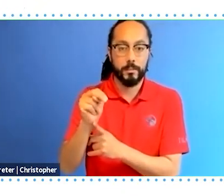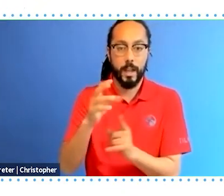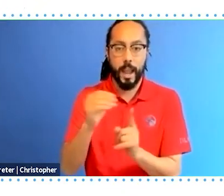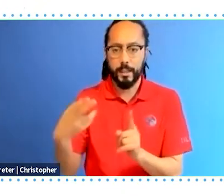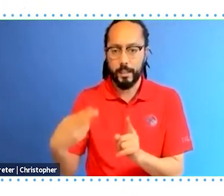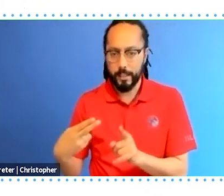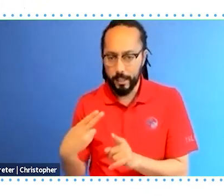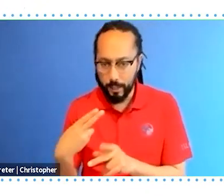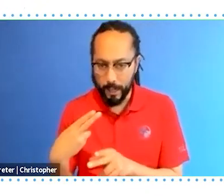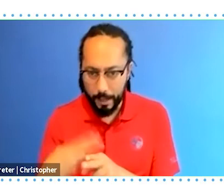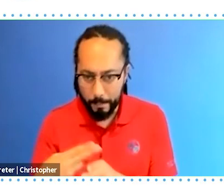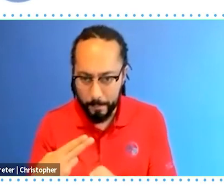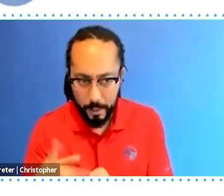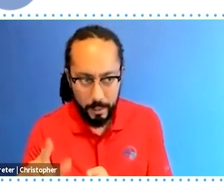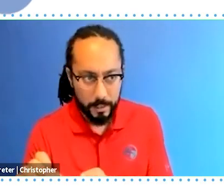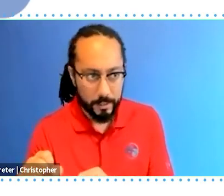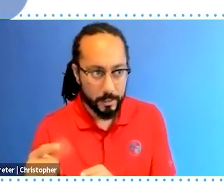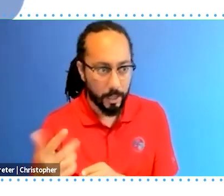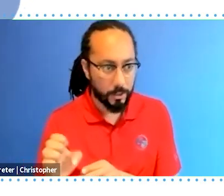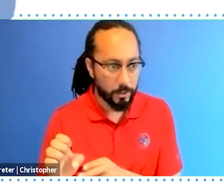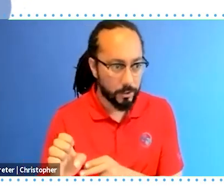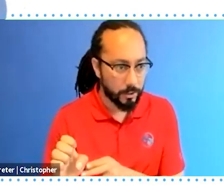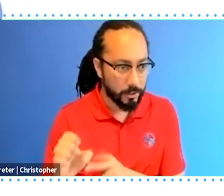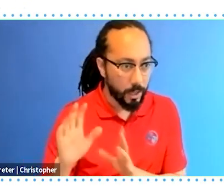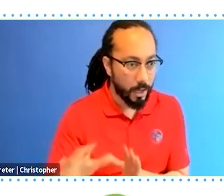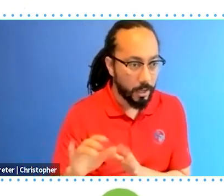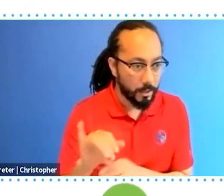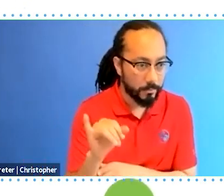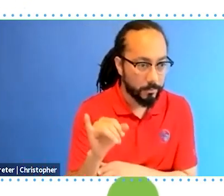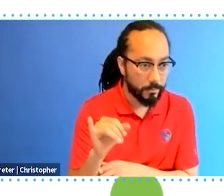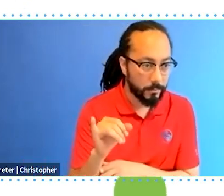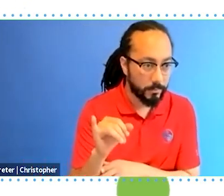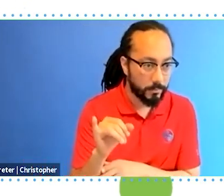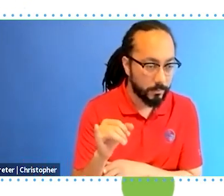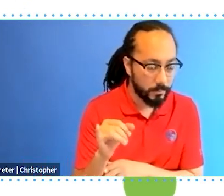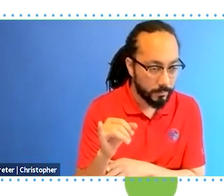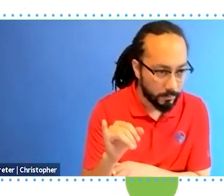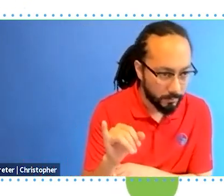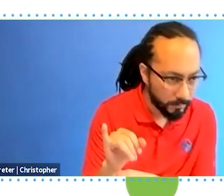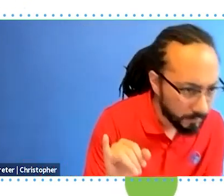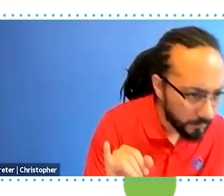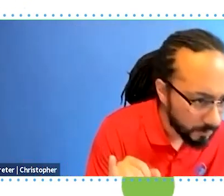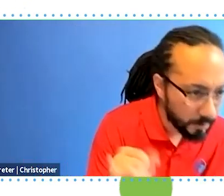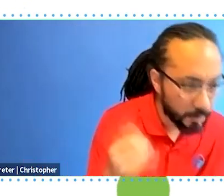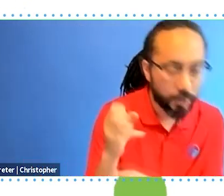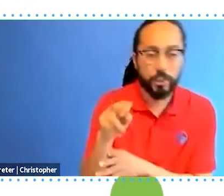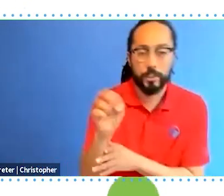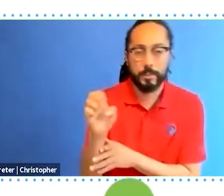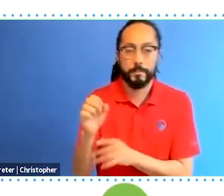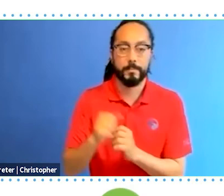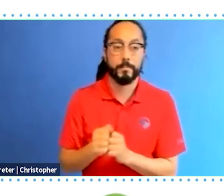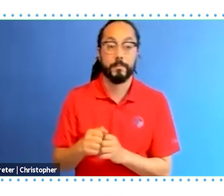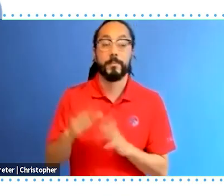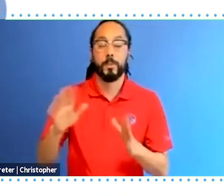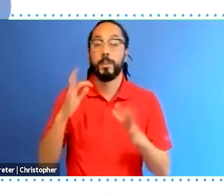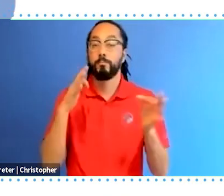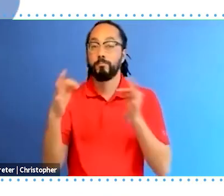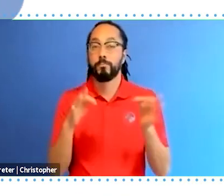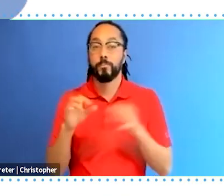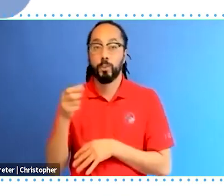So let me tell everyone a little bit about our guests. Shawn Newman is a consultant, writer, and cultural producer based in